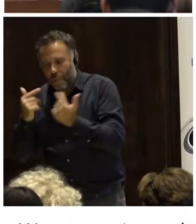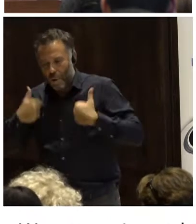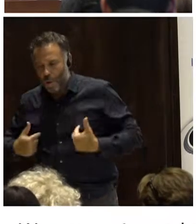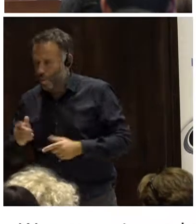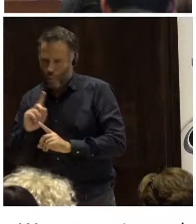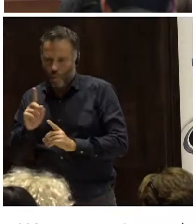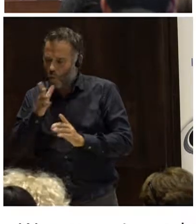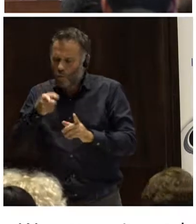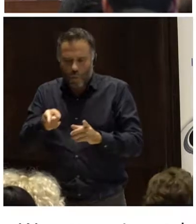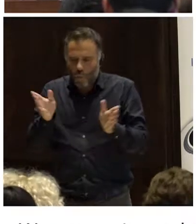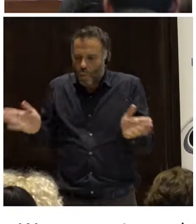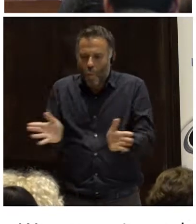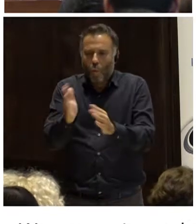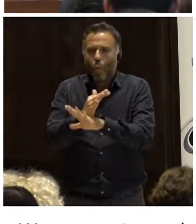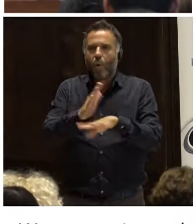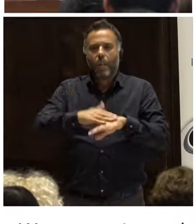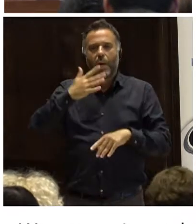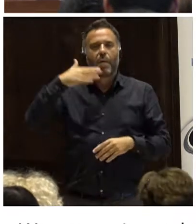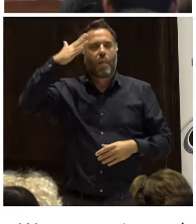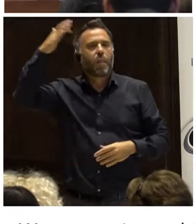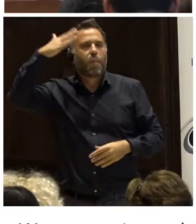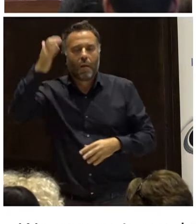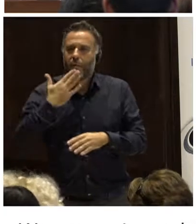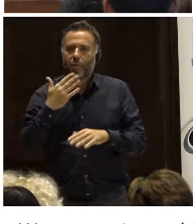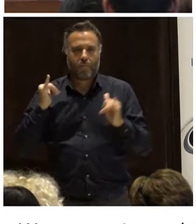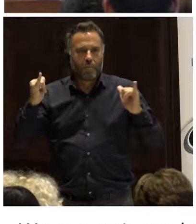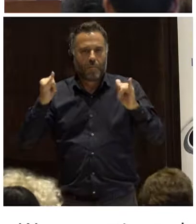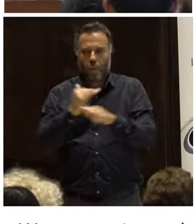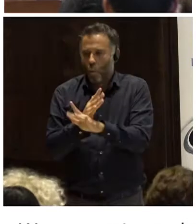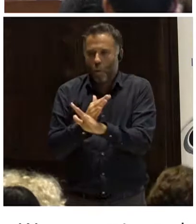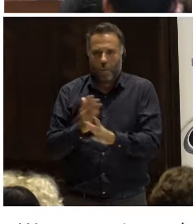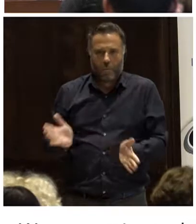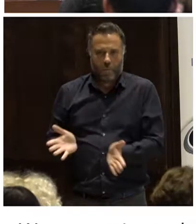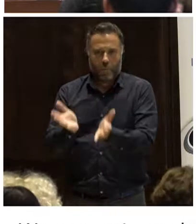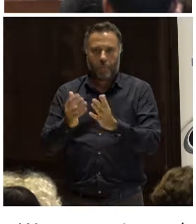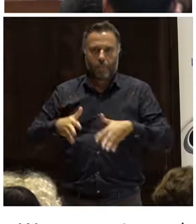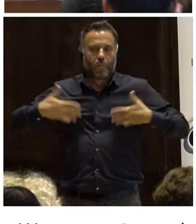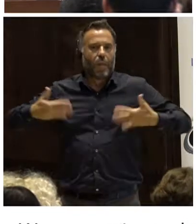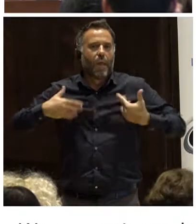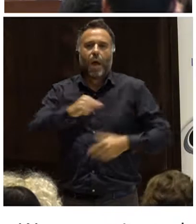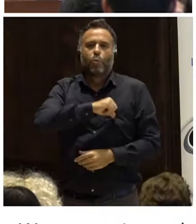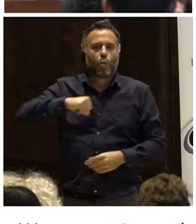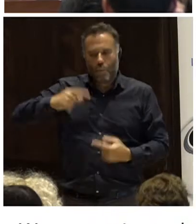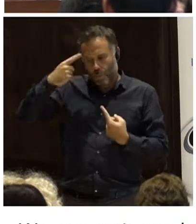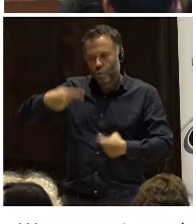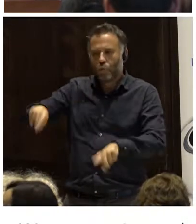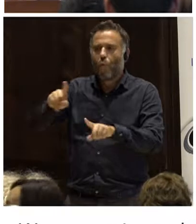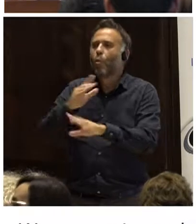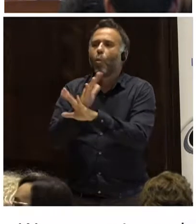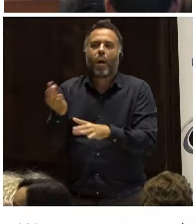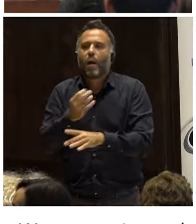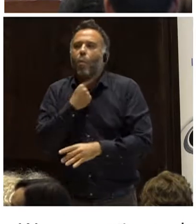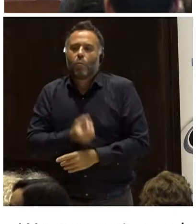autonomously driven play by the children. What we produced 4